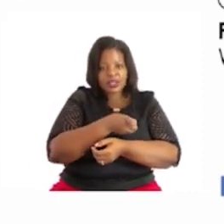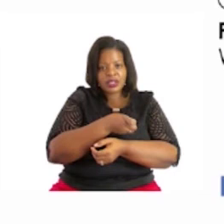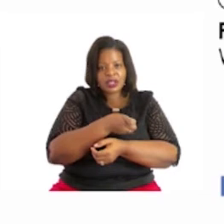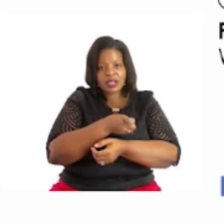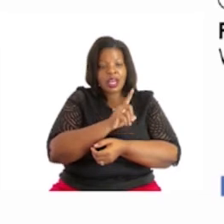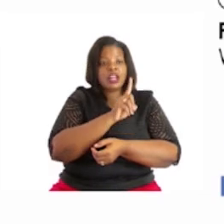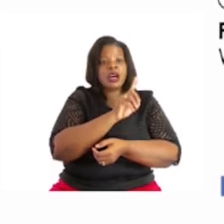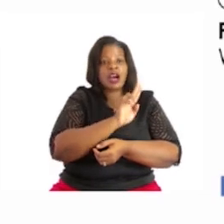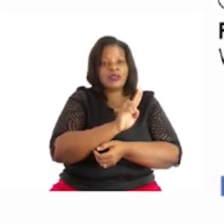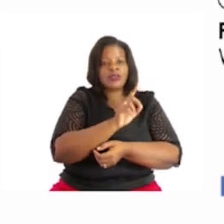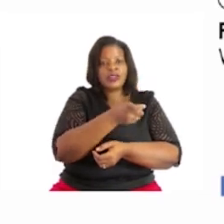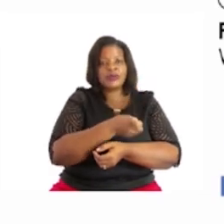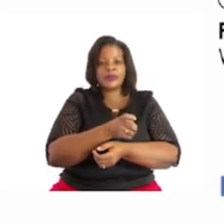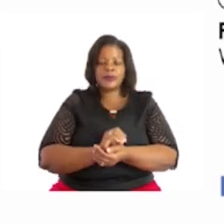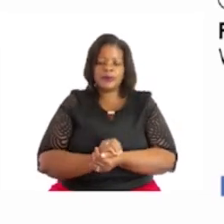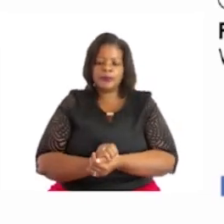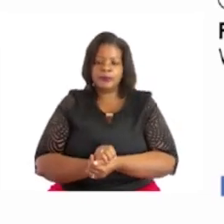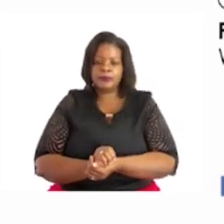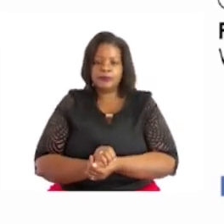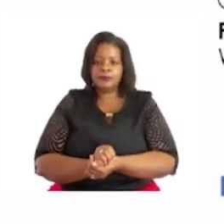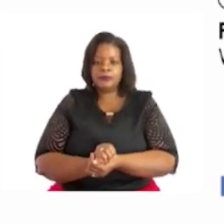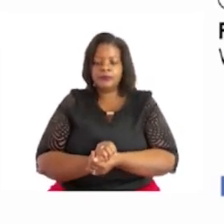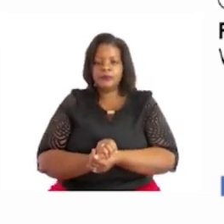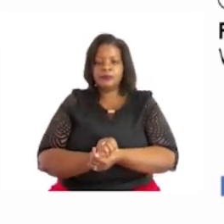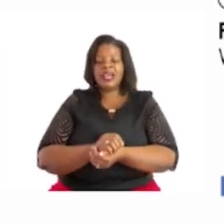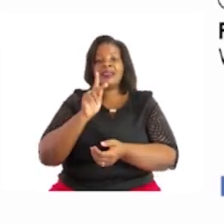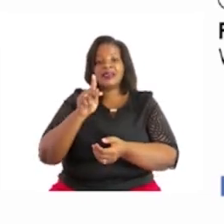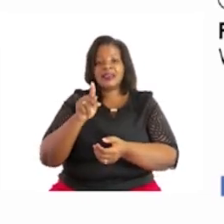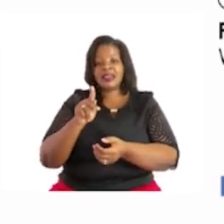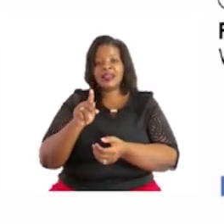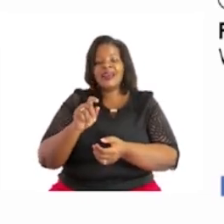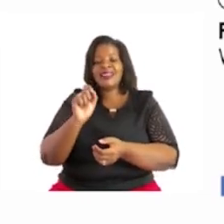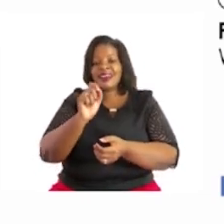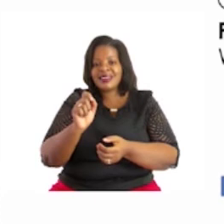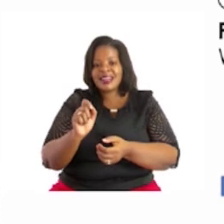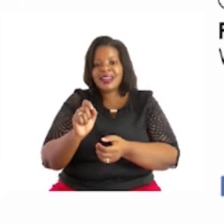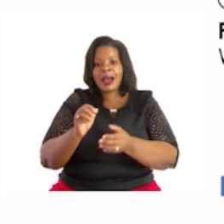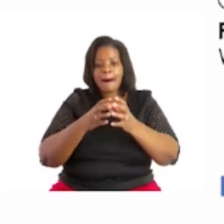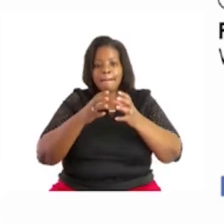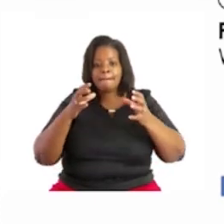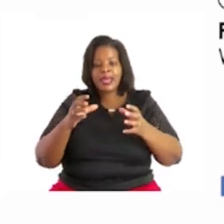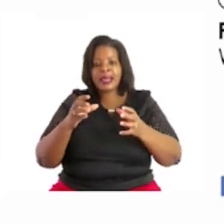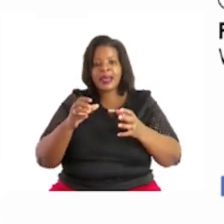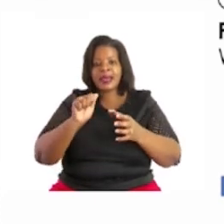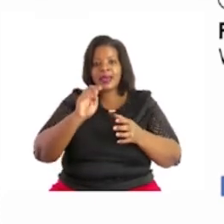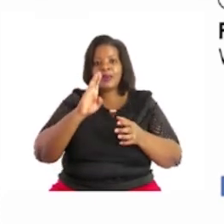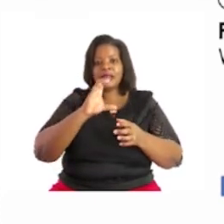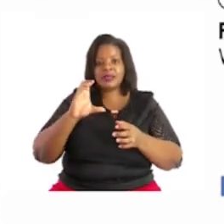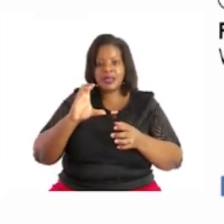and 100,000s. And they are also written in capital letters or in